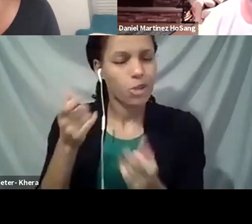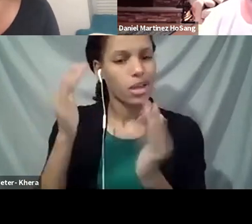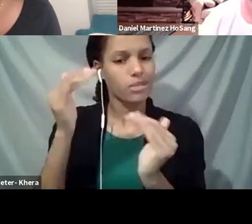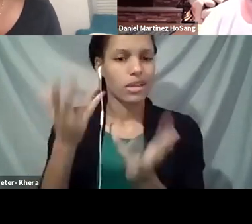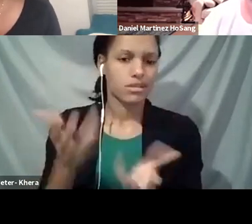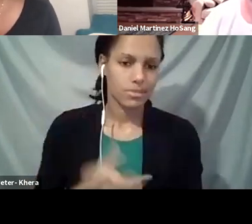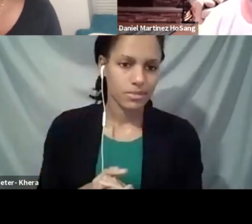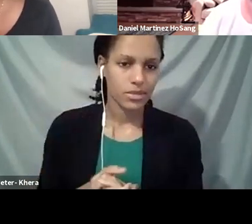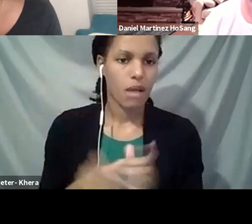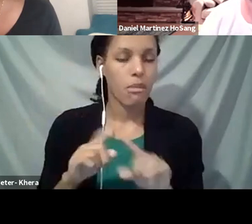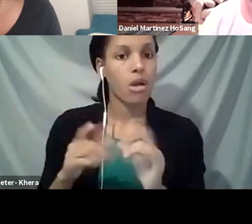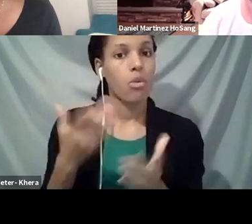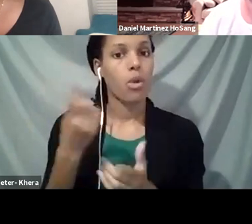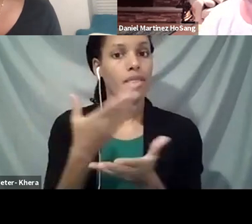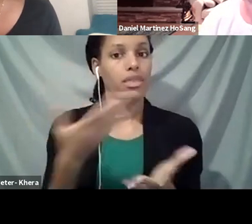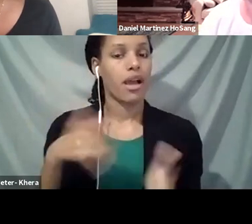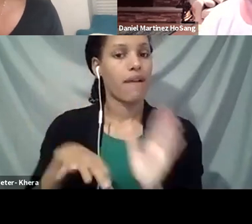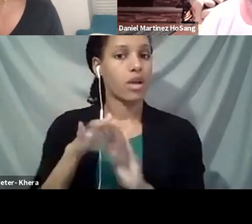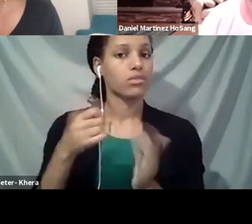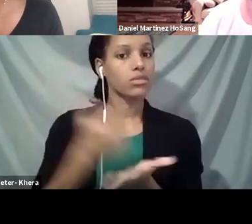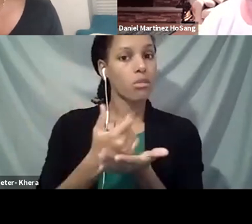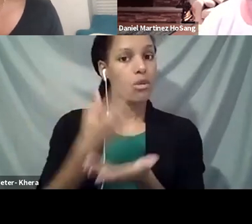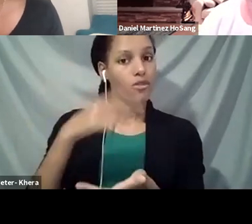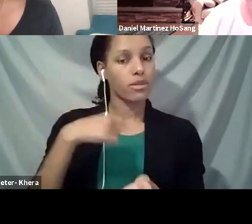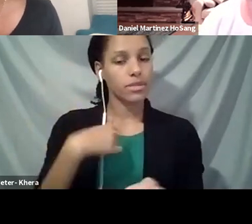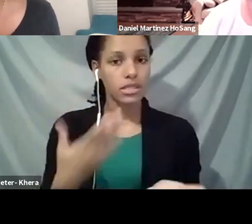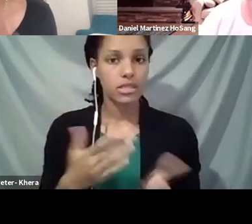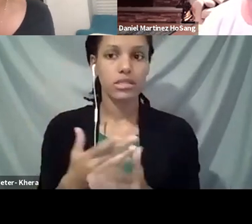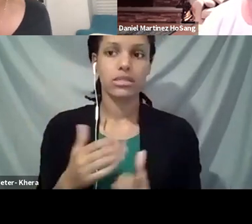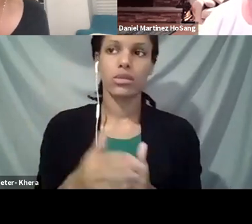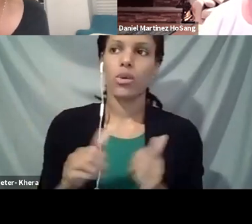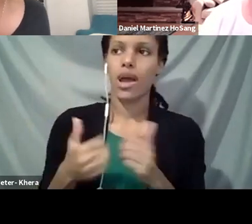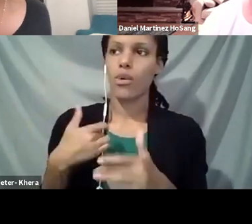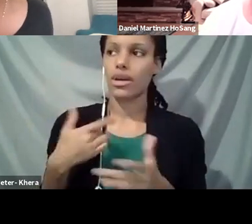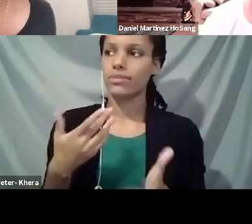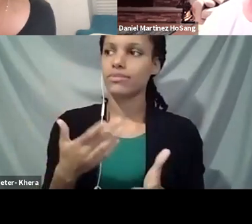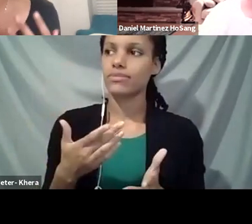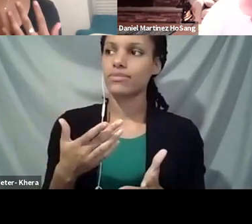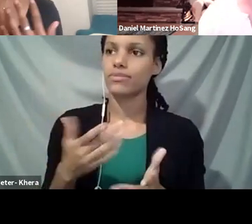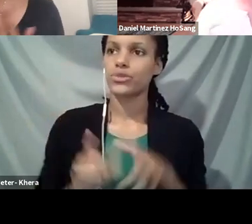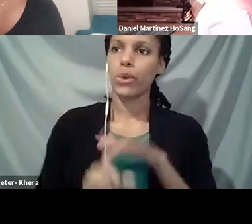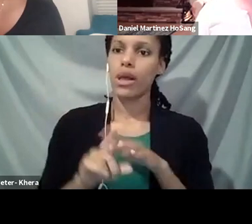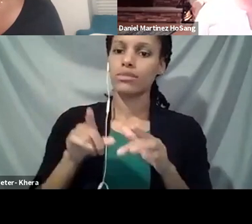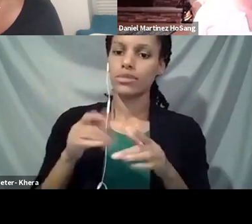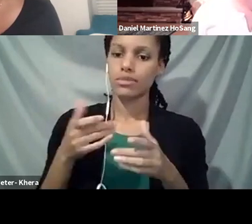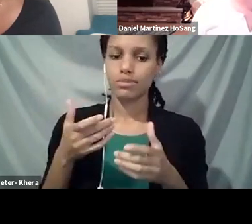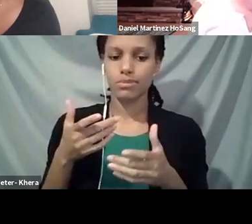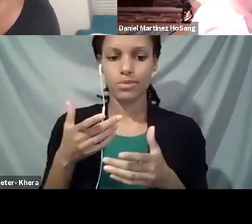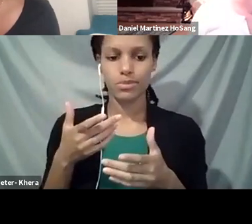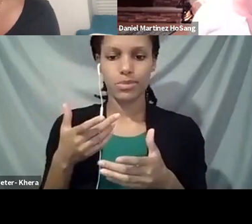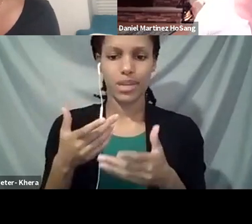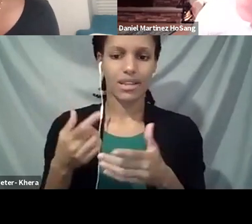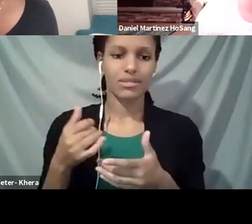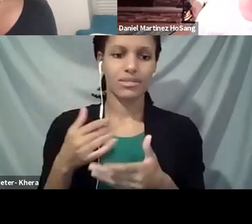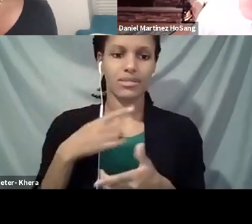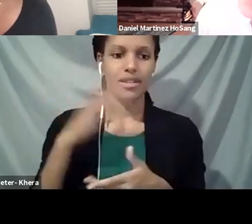like something that was helpful was to think about myself and how I came to this work, because this is something that I would never have thought to get involved with if not